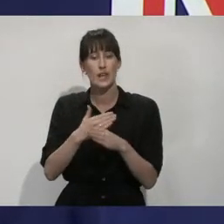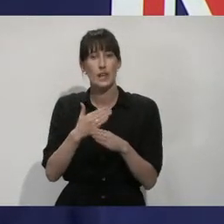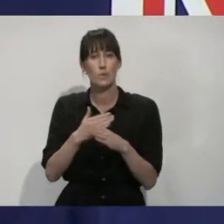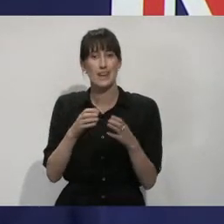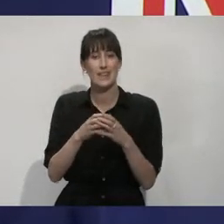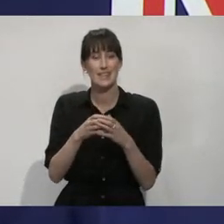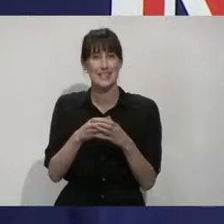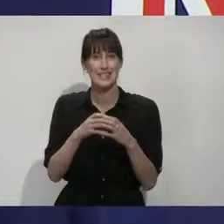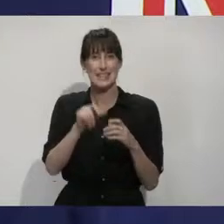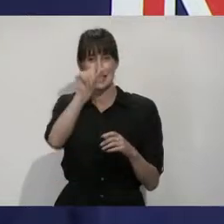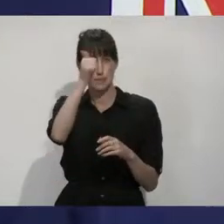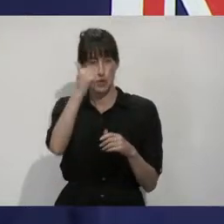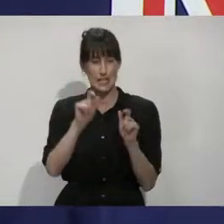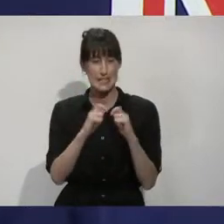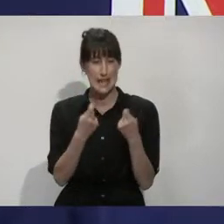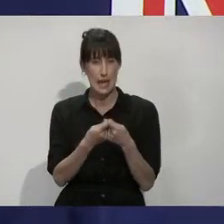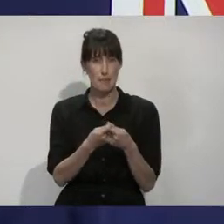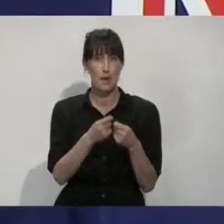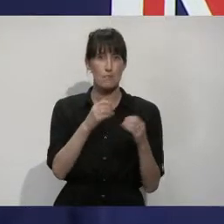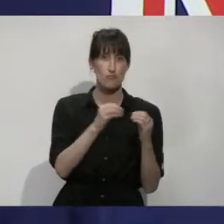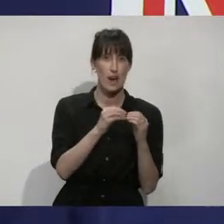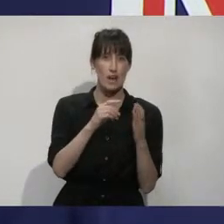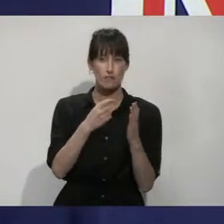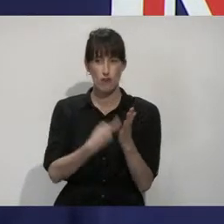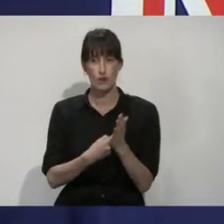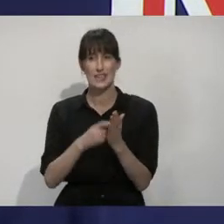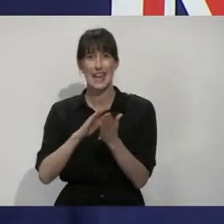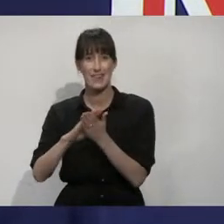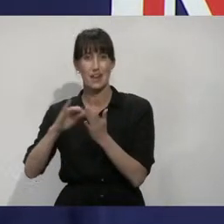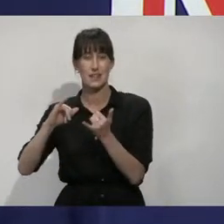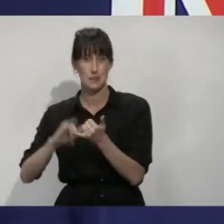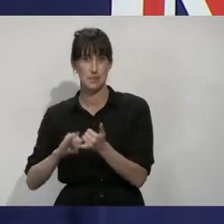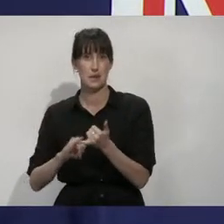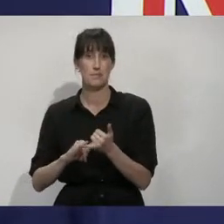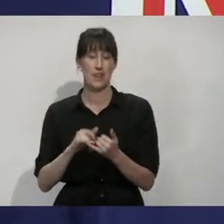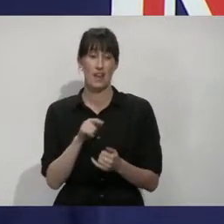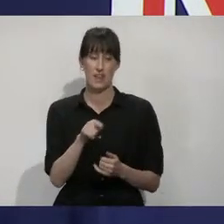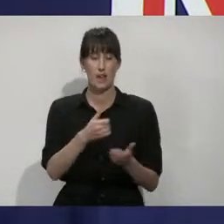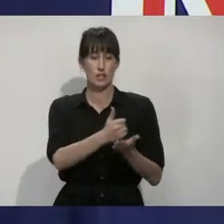to support the Ministry of Health when it comes to testing and contact tracing.